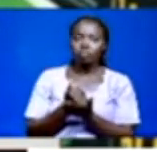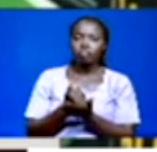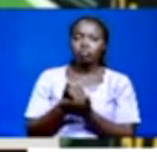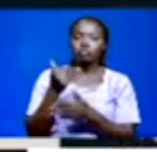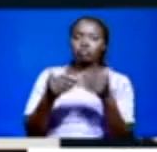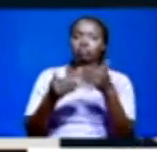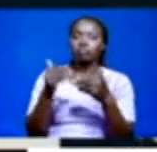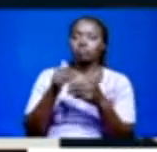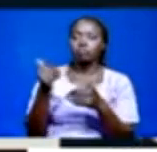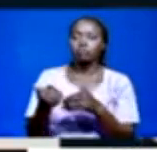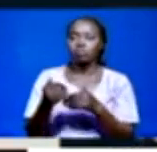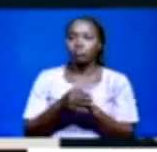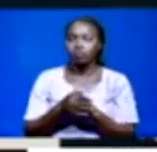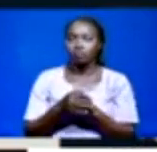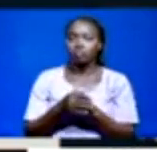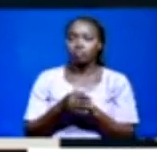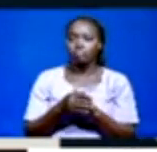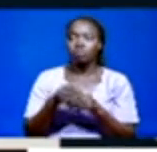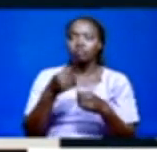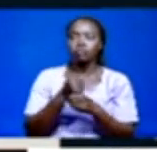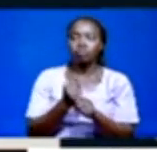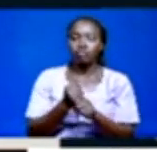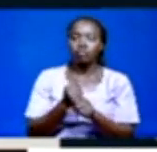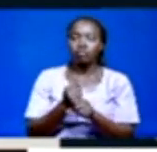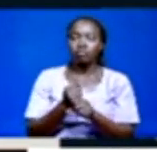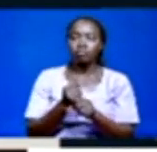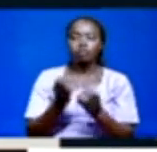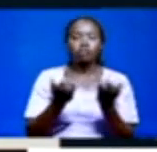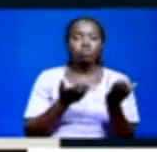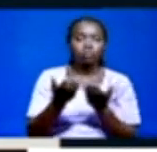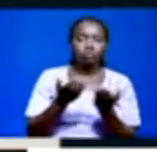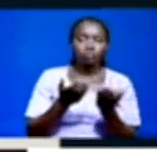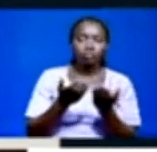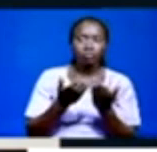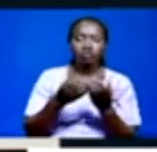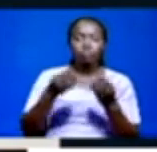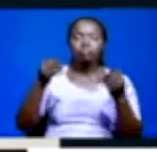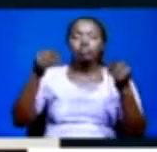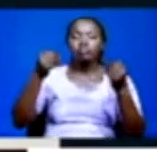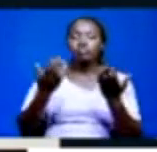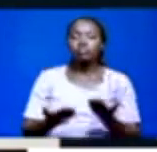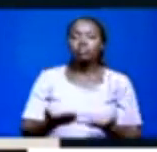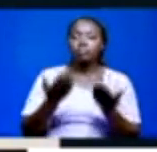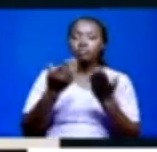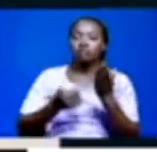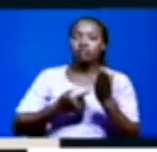among others. It is designed to attract commercial and light industrial activities.